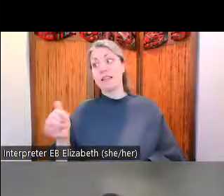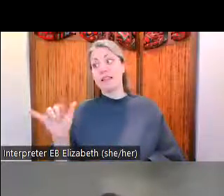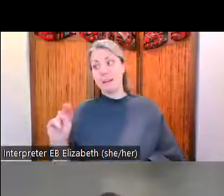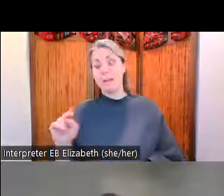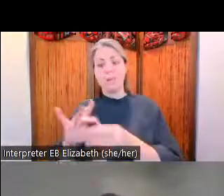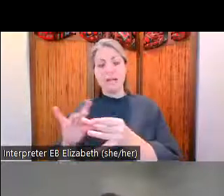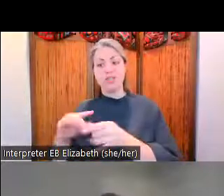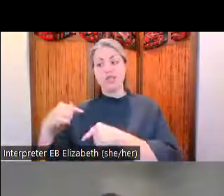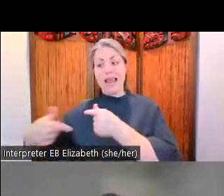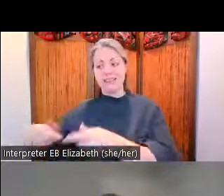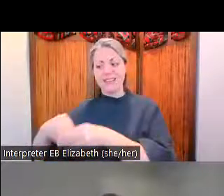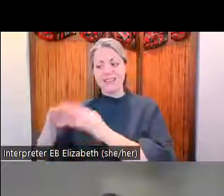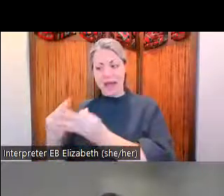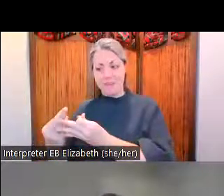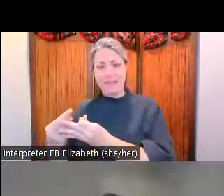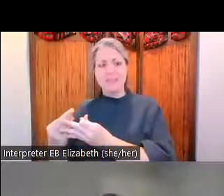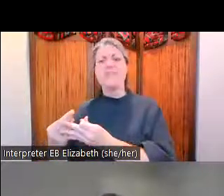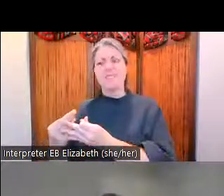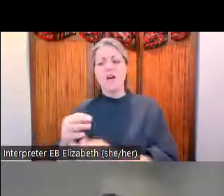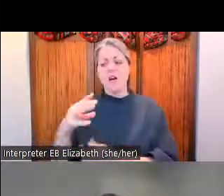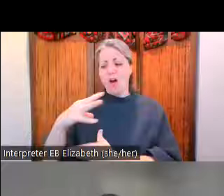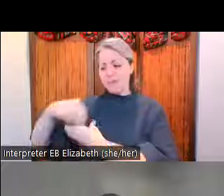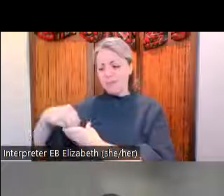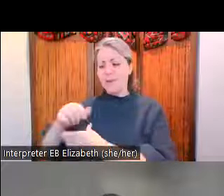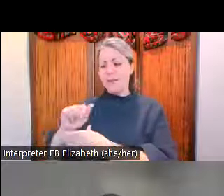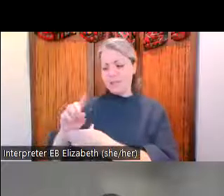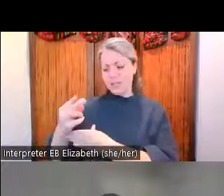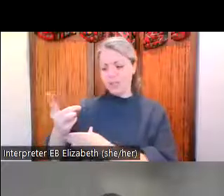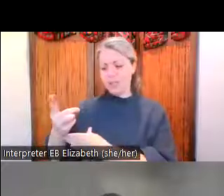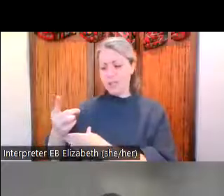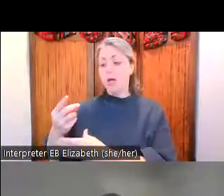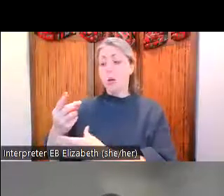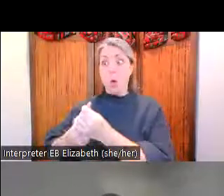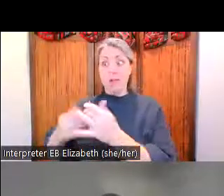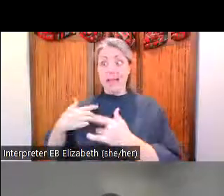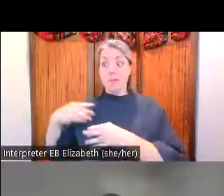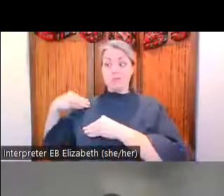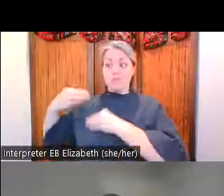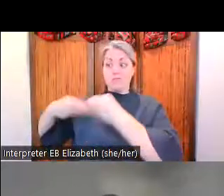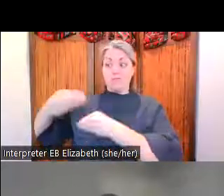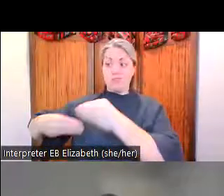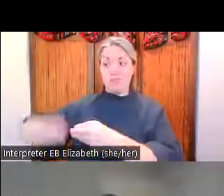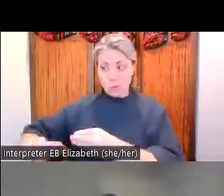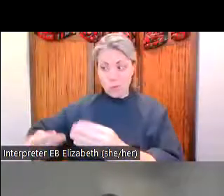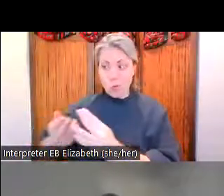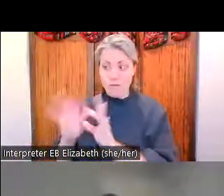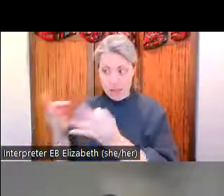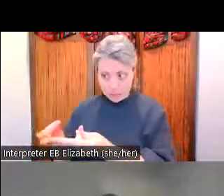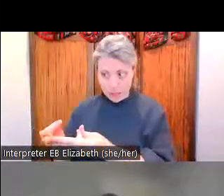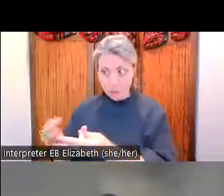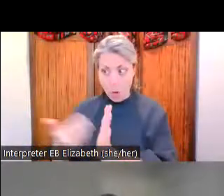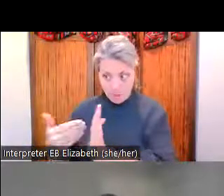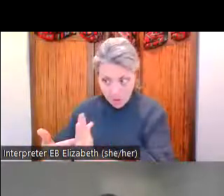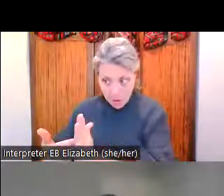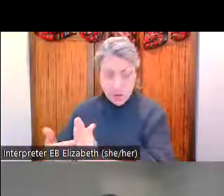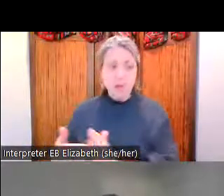families, both autism and ADHD tend to be highly heritable. And so assessing for the presence of